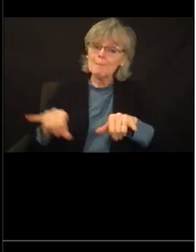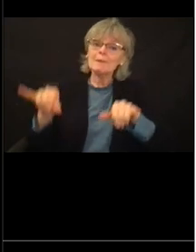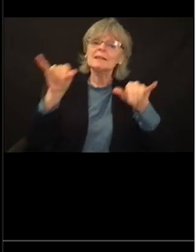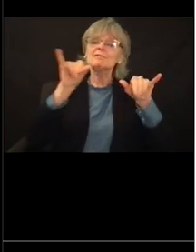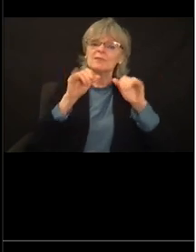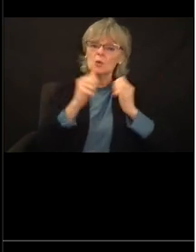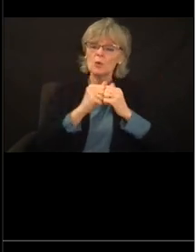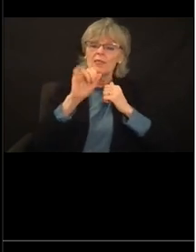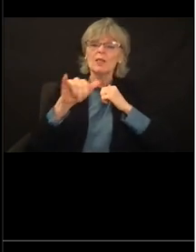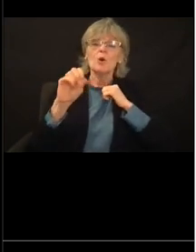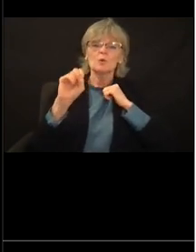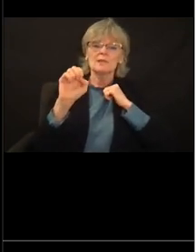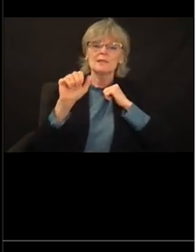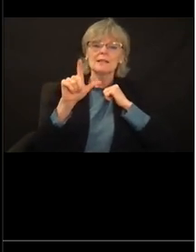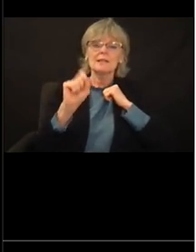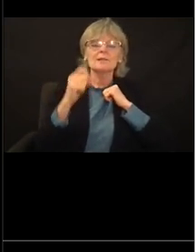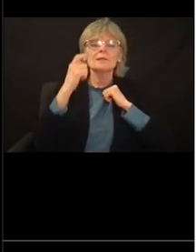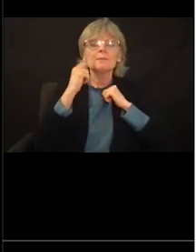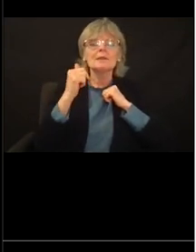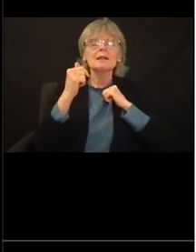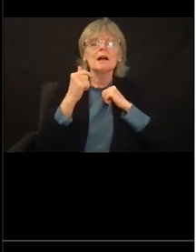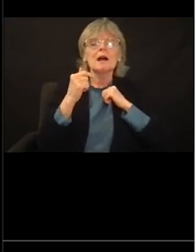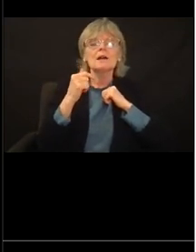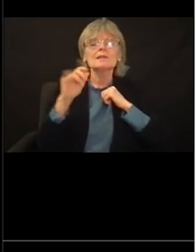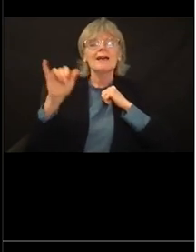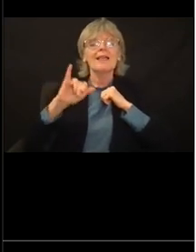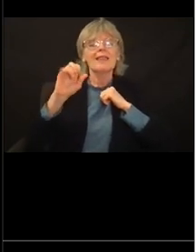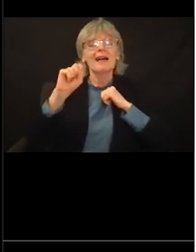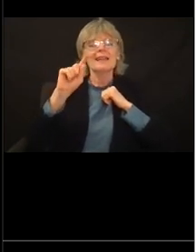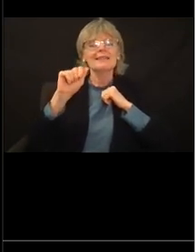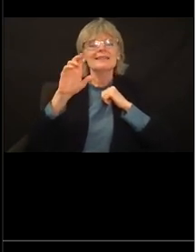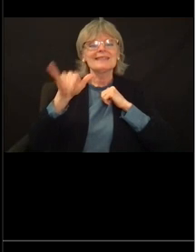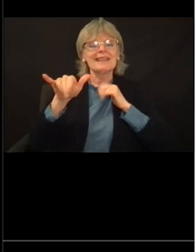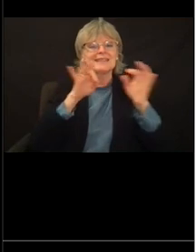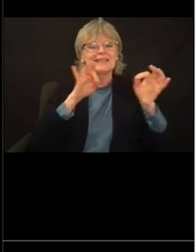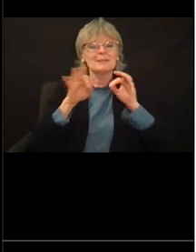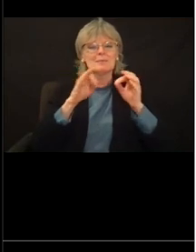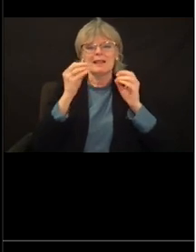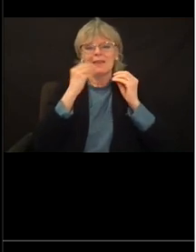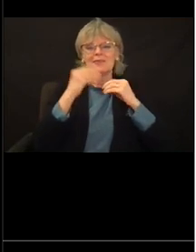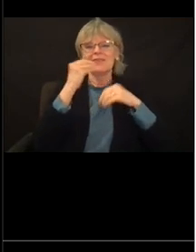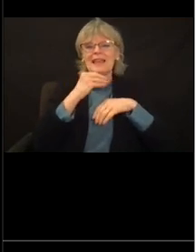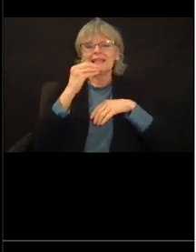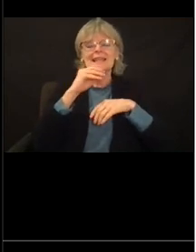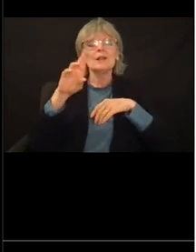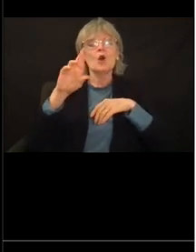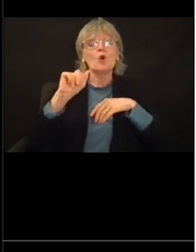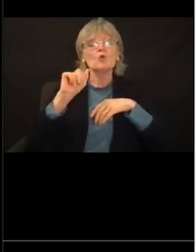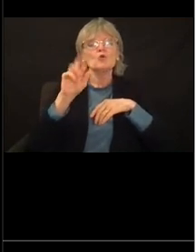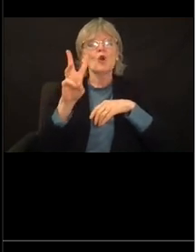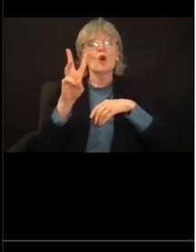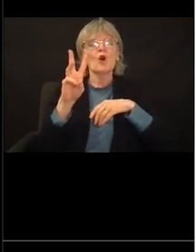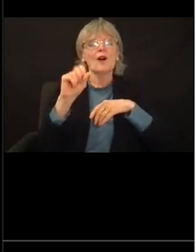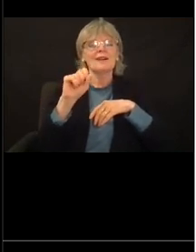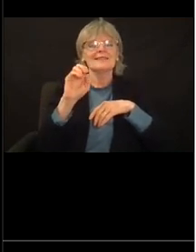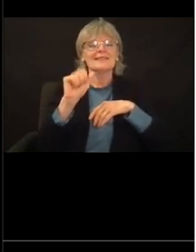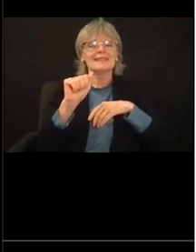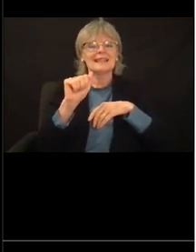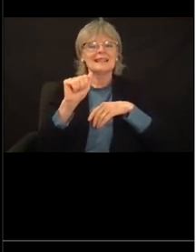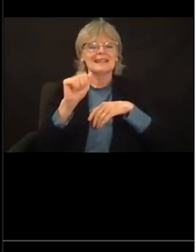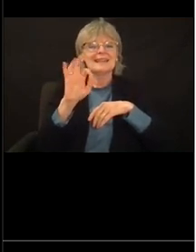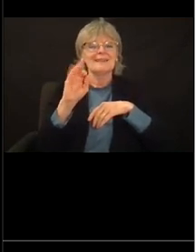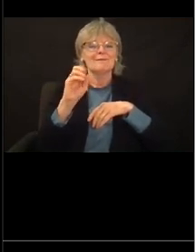it's because they're eating, like Stacy shared, they're eating a raw seafood diet. So out in the ocean, right,